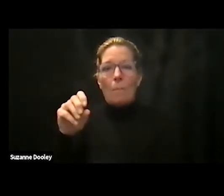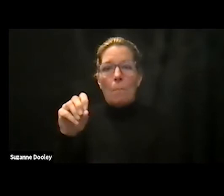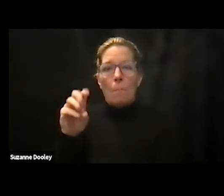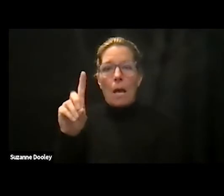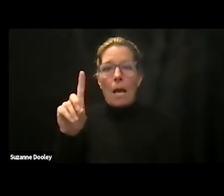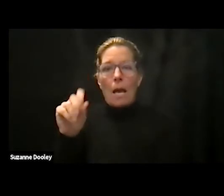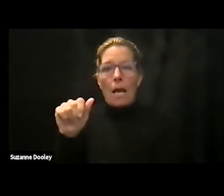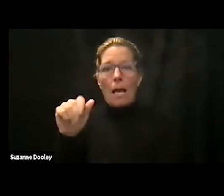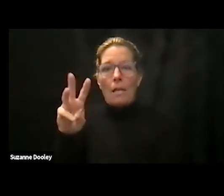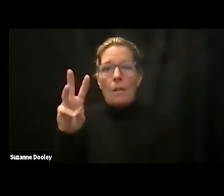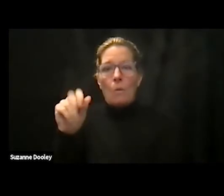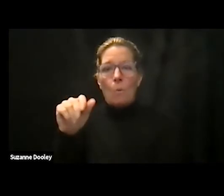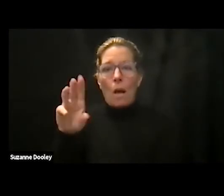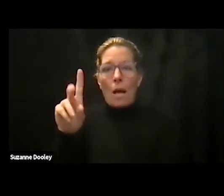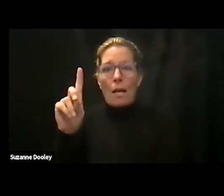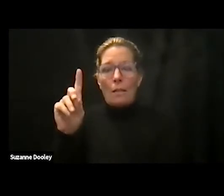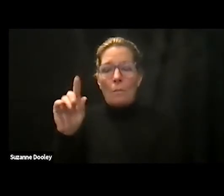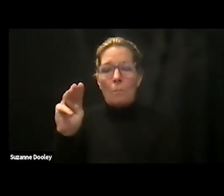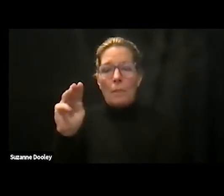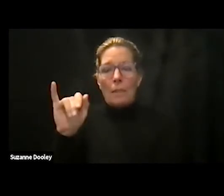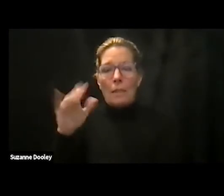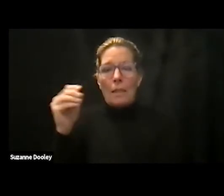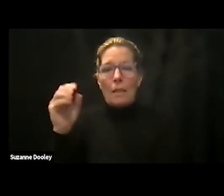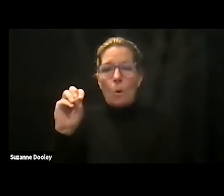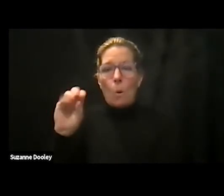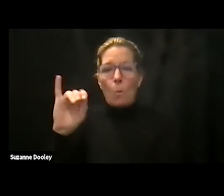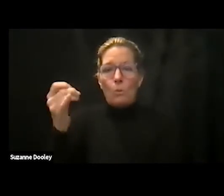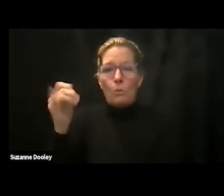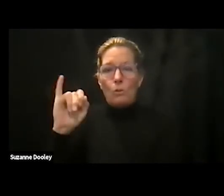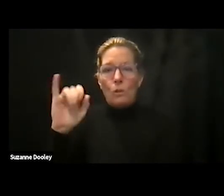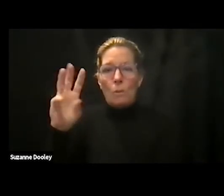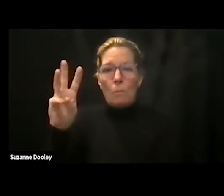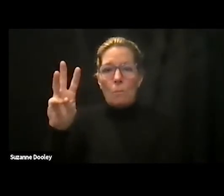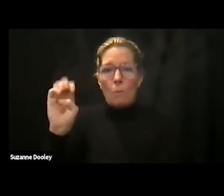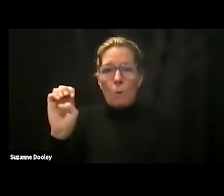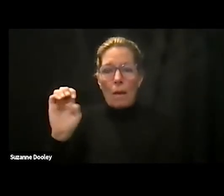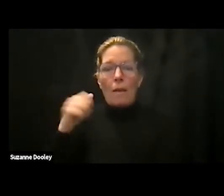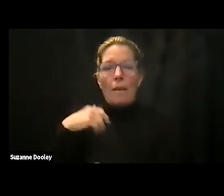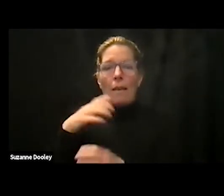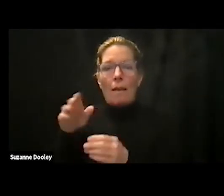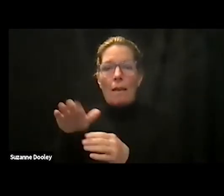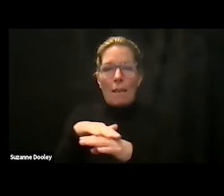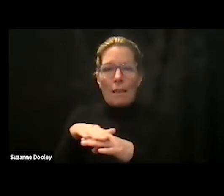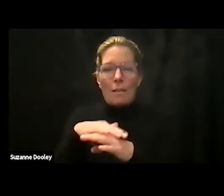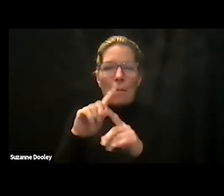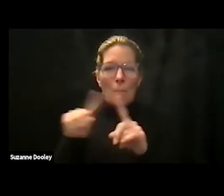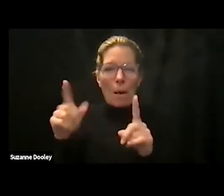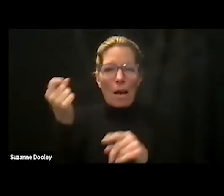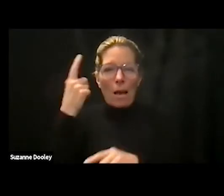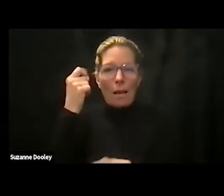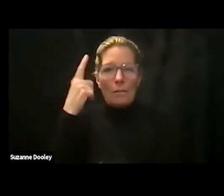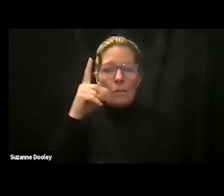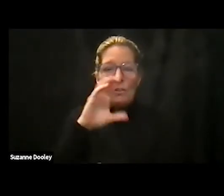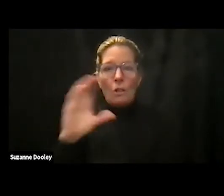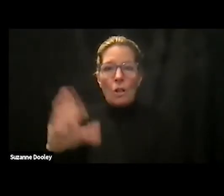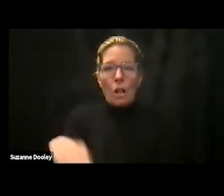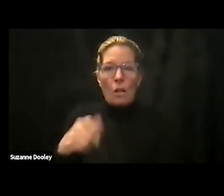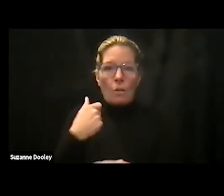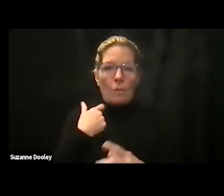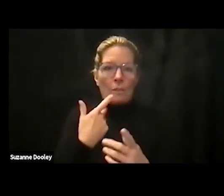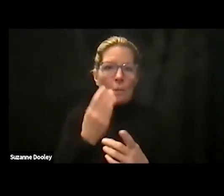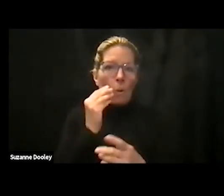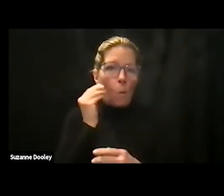and Ojibwe nations. However, Chicago has served as a central home to many